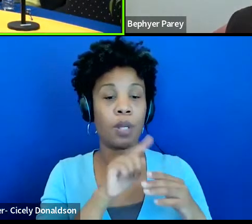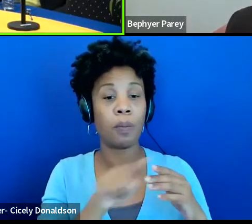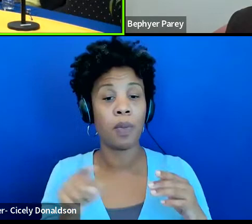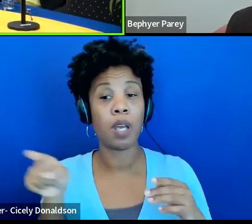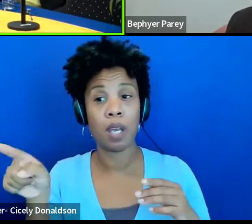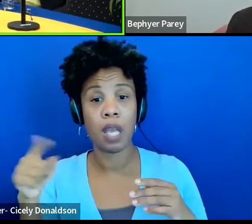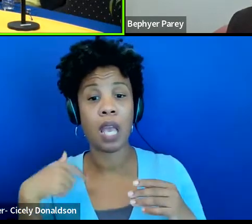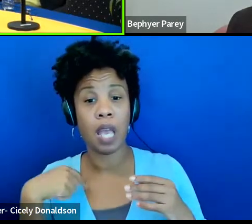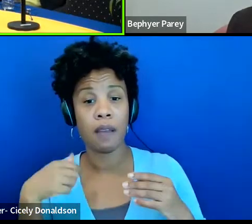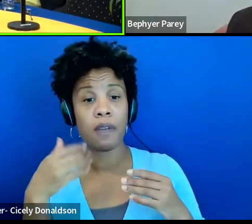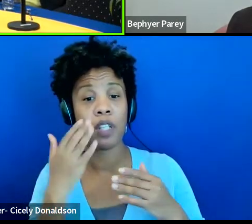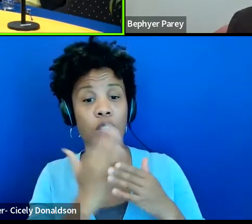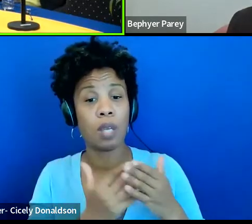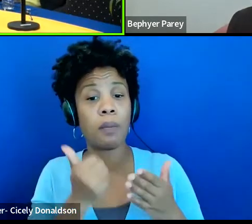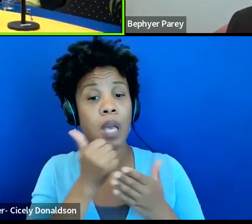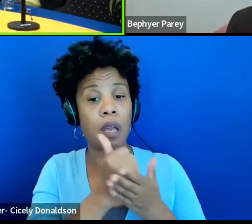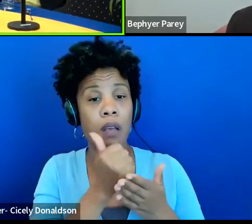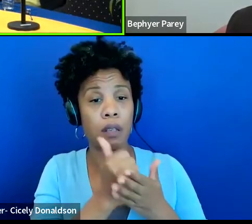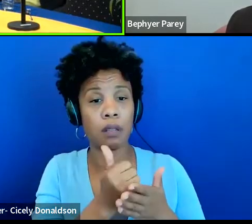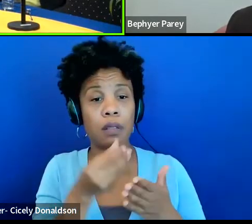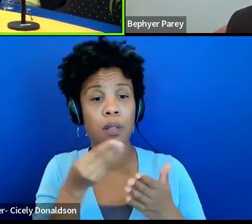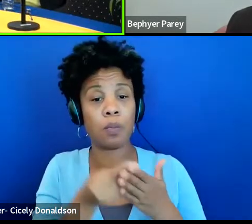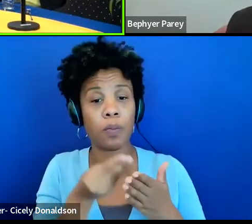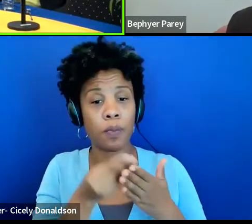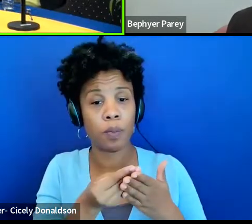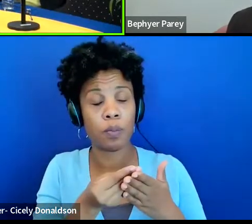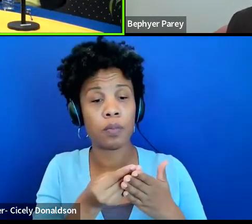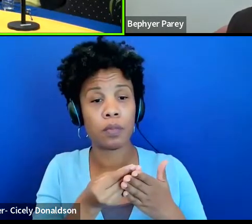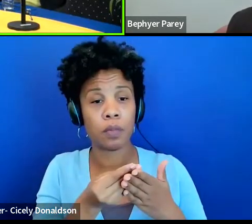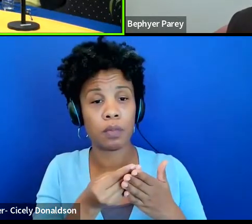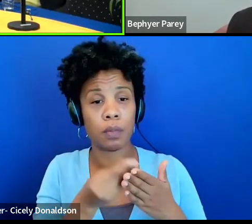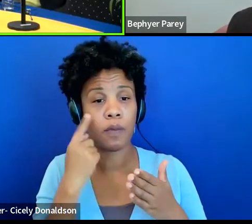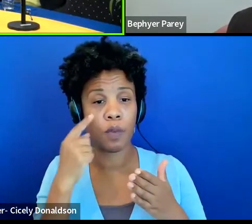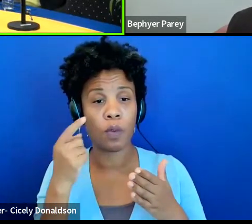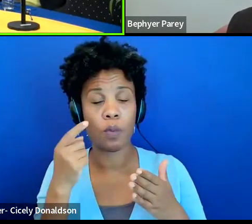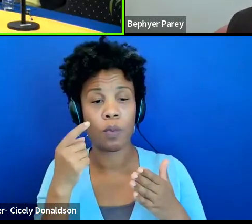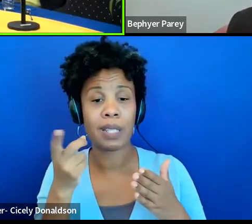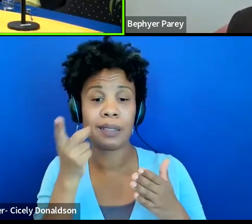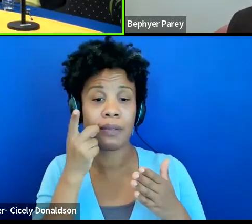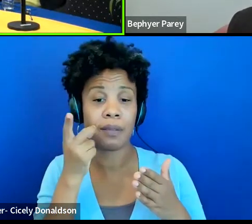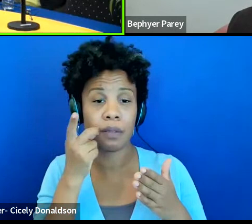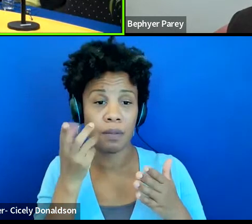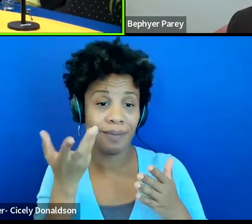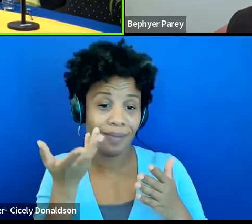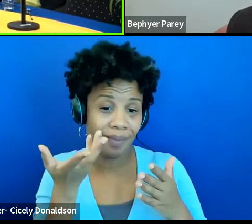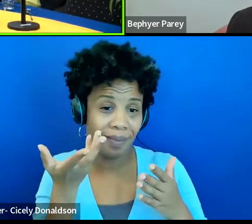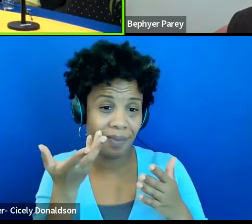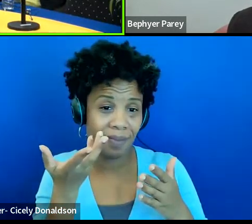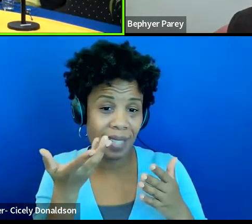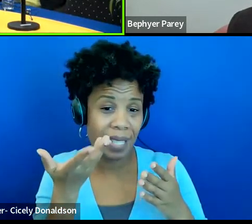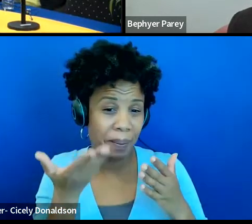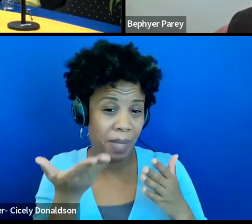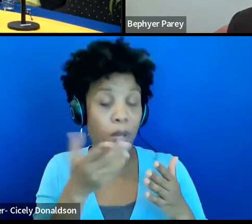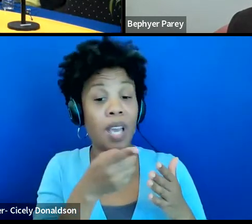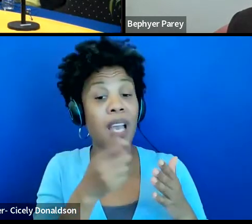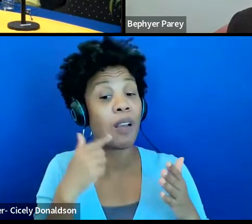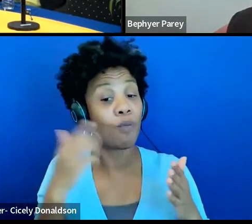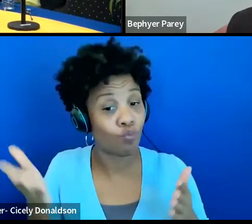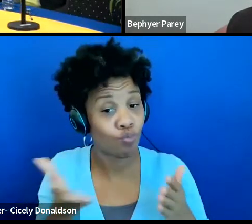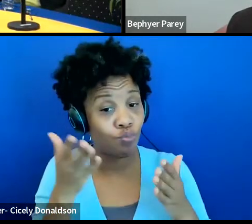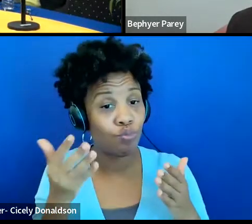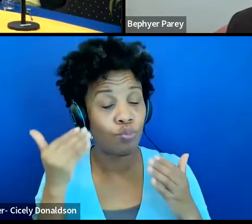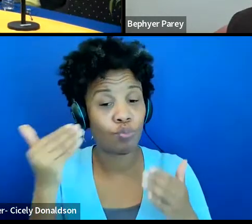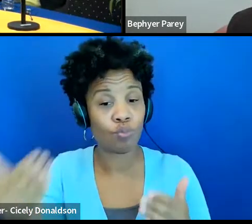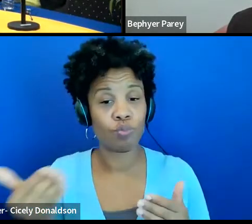can assist with the dental costs. So maybe you need, not maybe, you need to. I don't want to raise